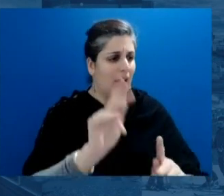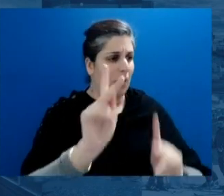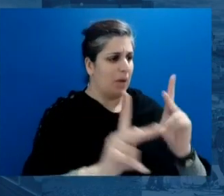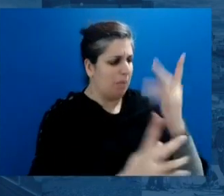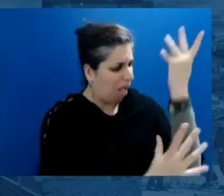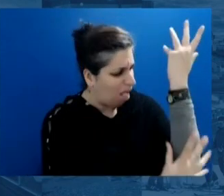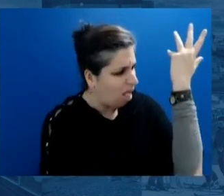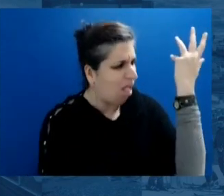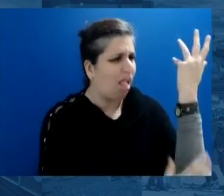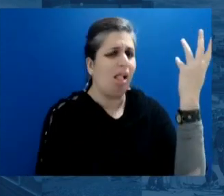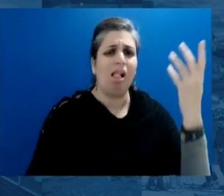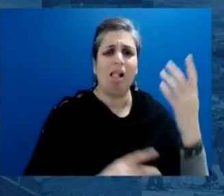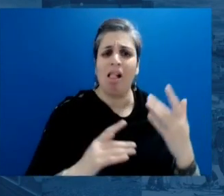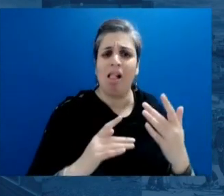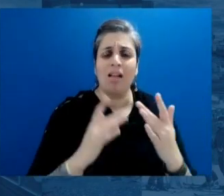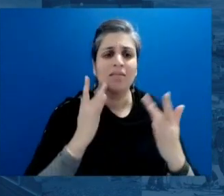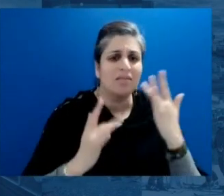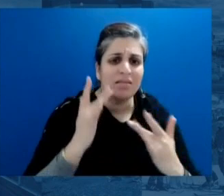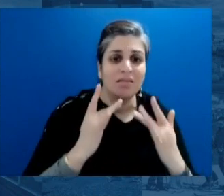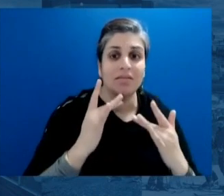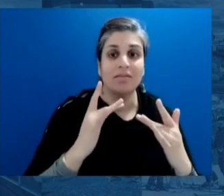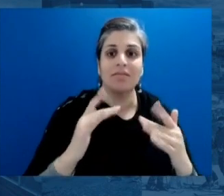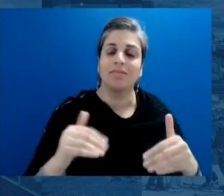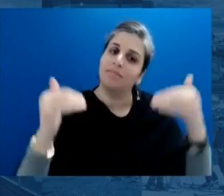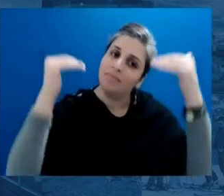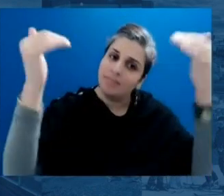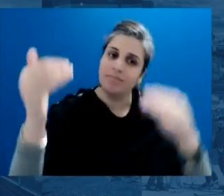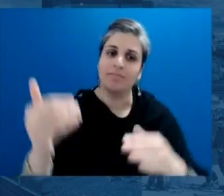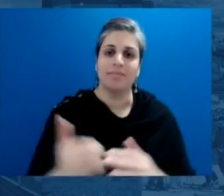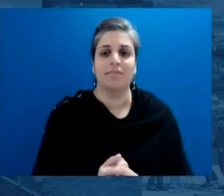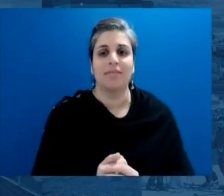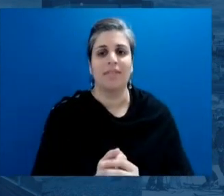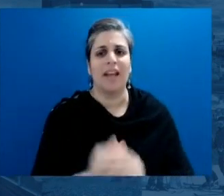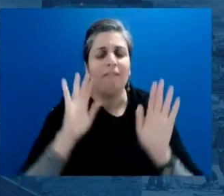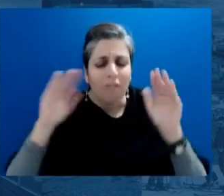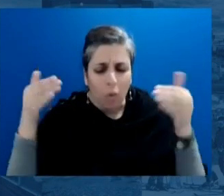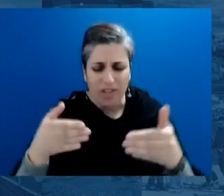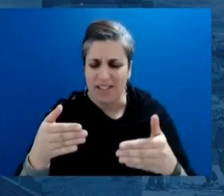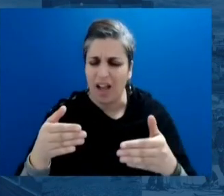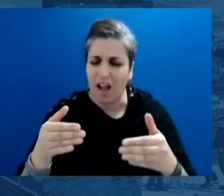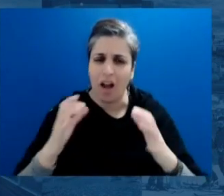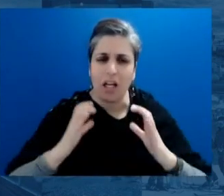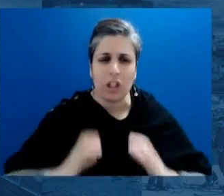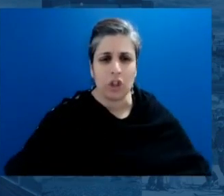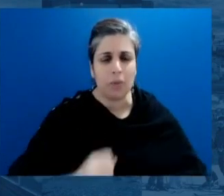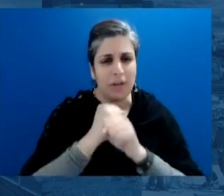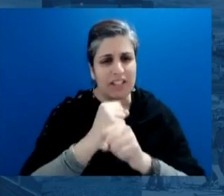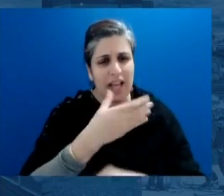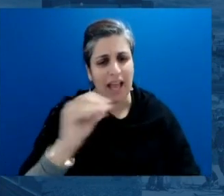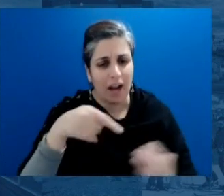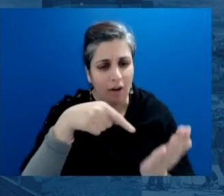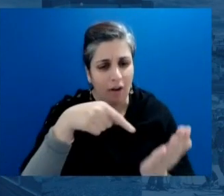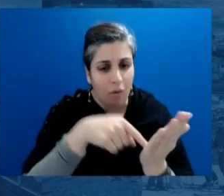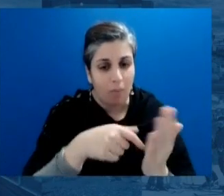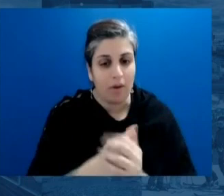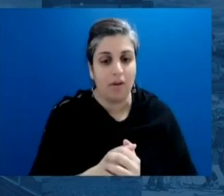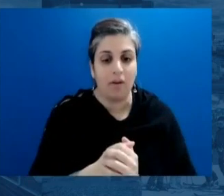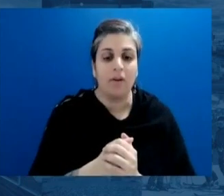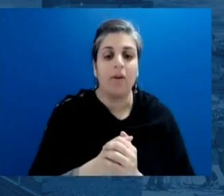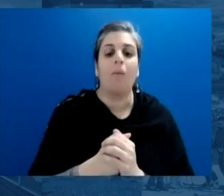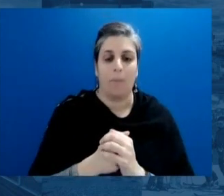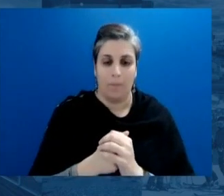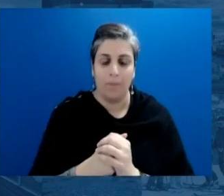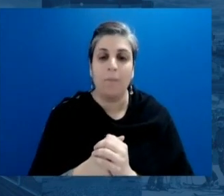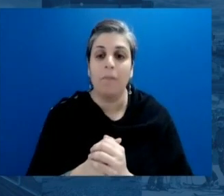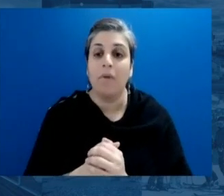prosperity, and for focusing on consumer protection and affordability. We thank you so much on behalf of all New Yorkers. Thank you for your leadership, and